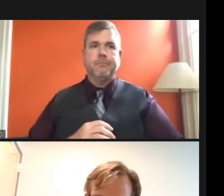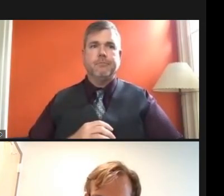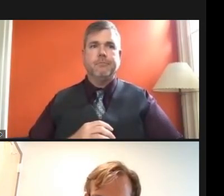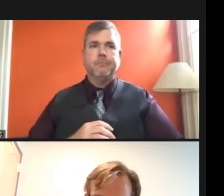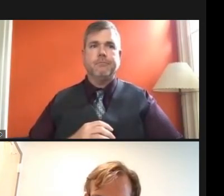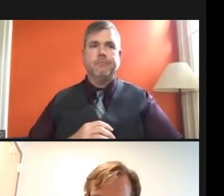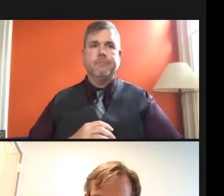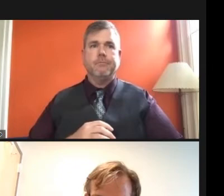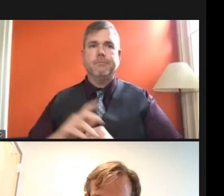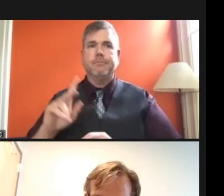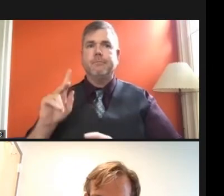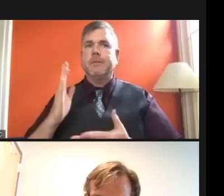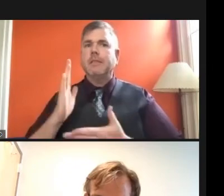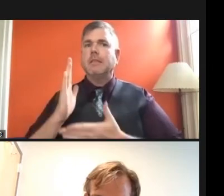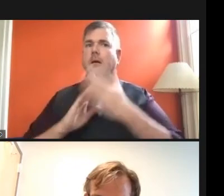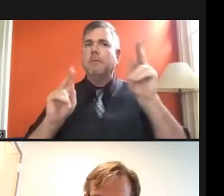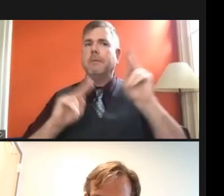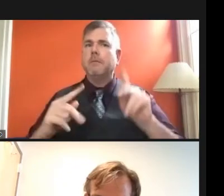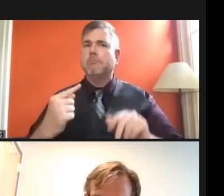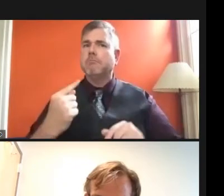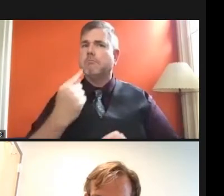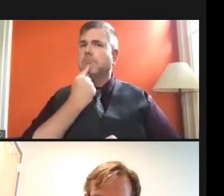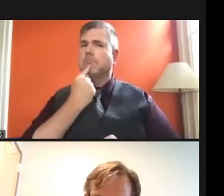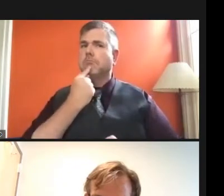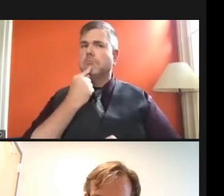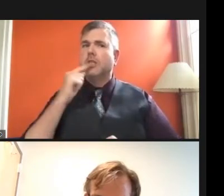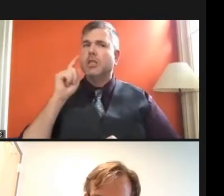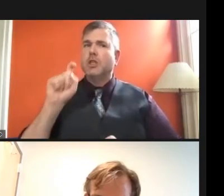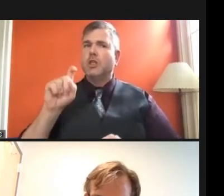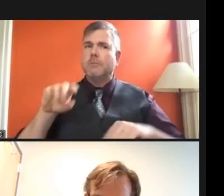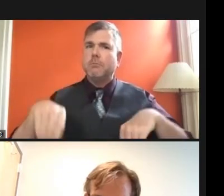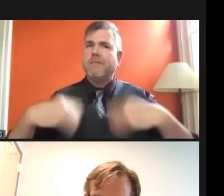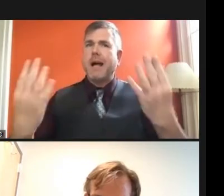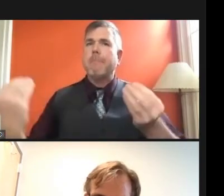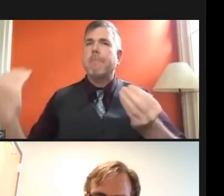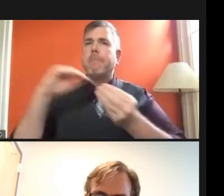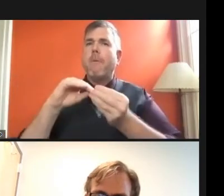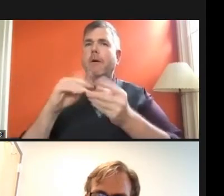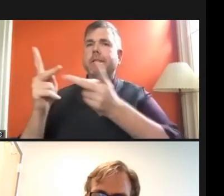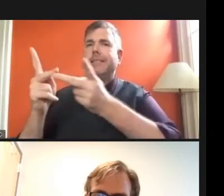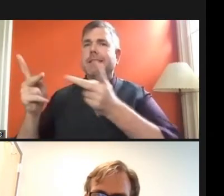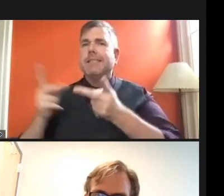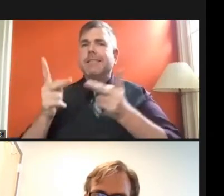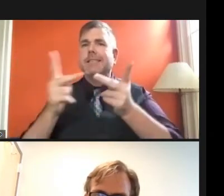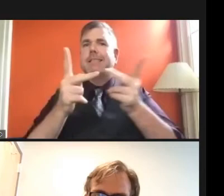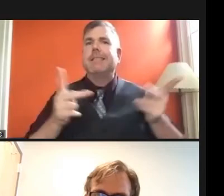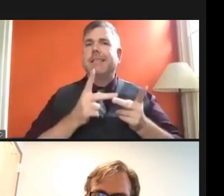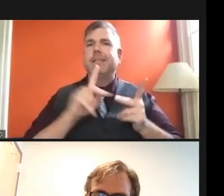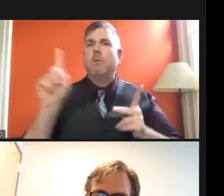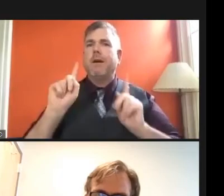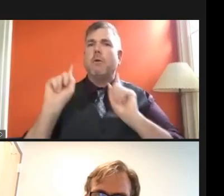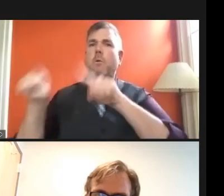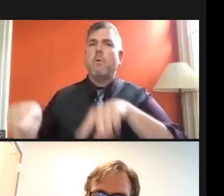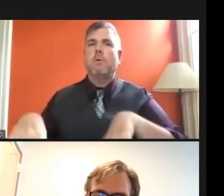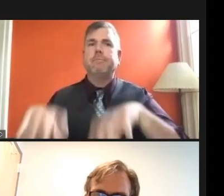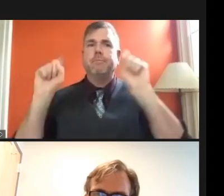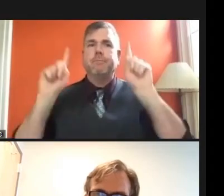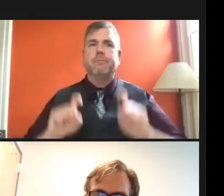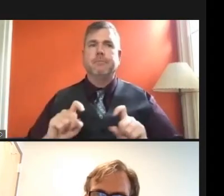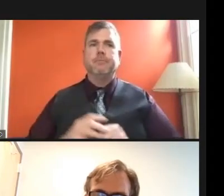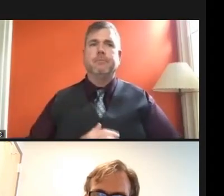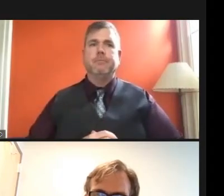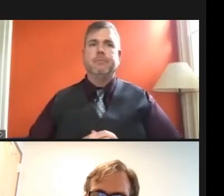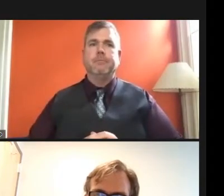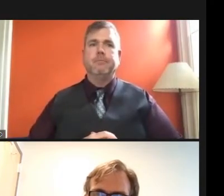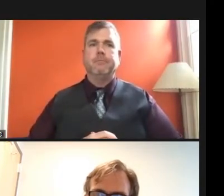we don't have more test sites, or that, much like the example that Angela provided, the test slots seem